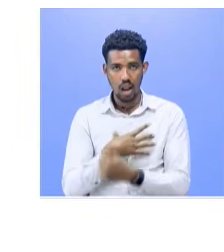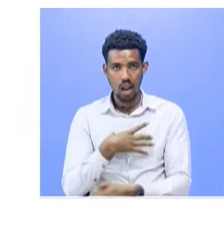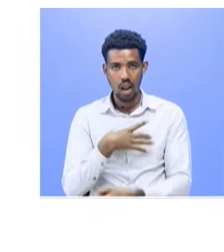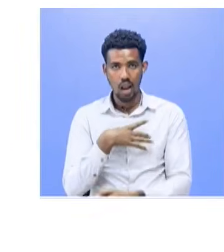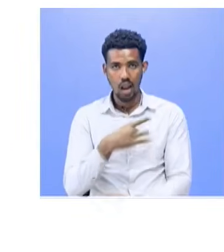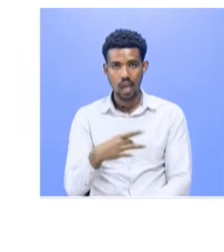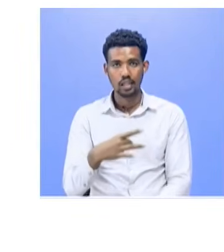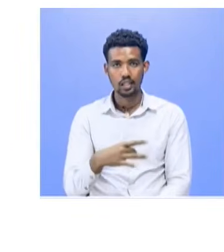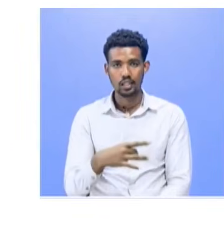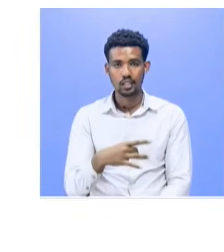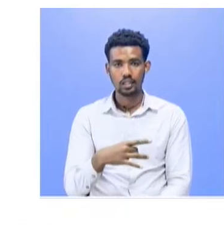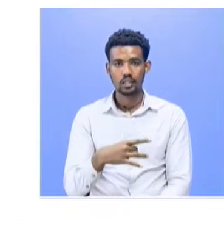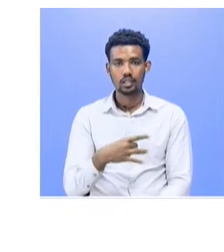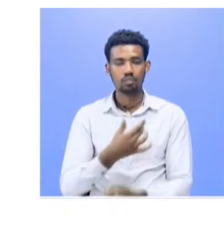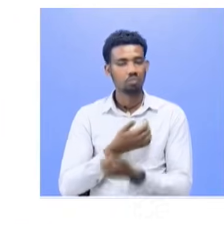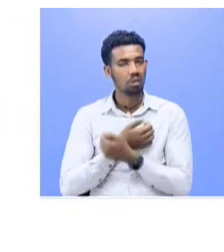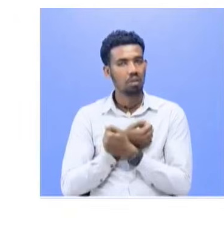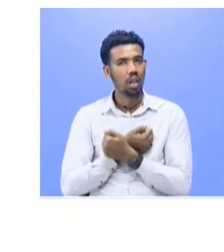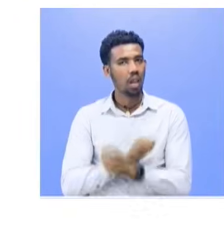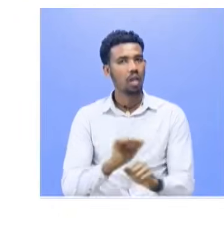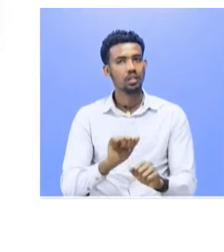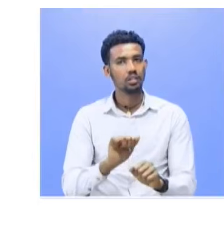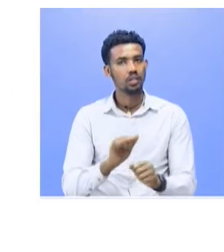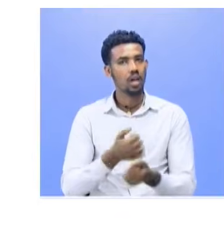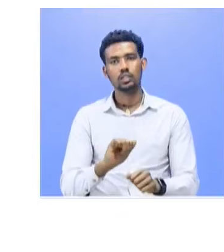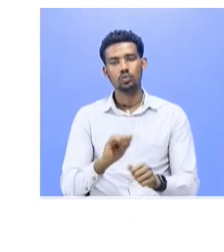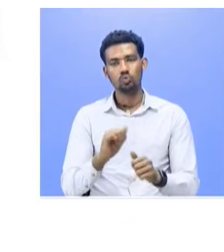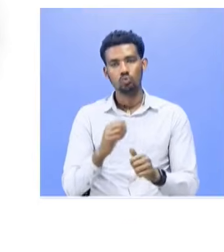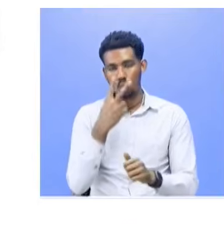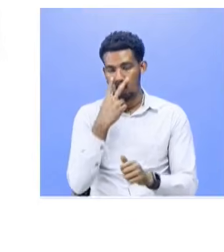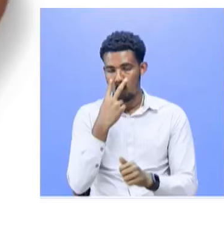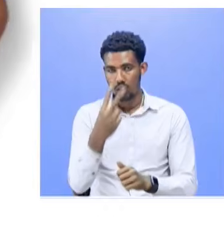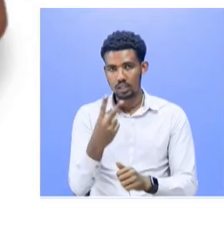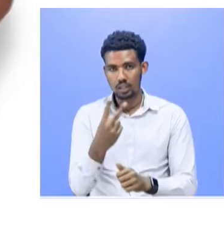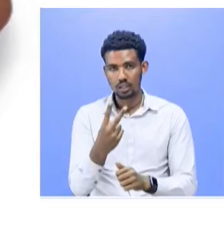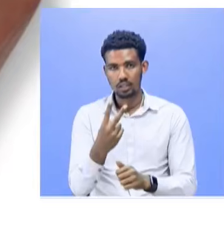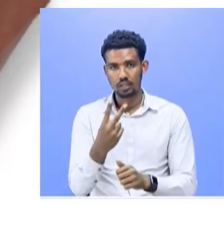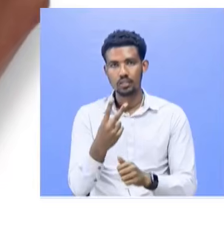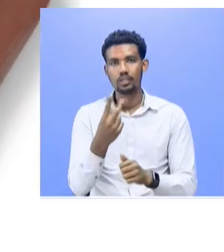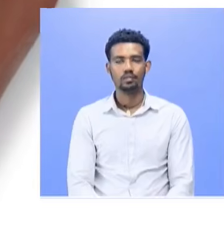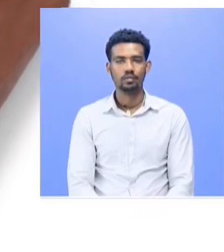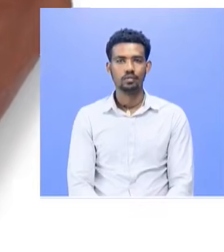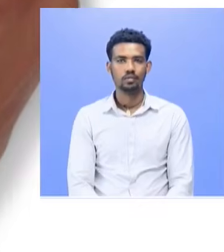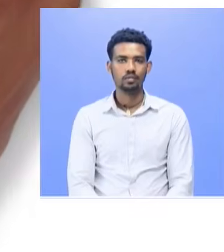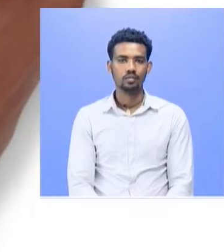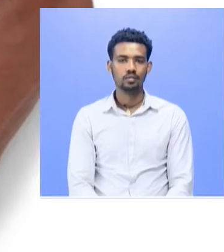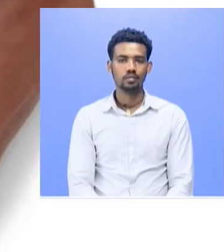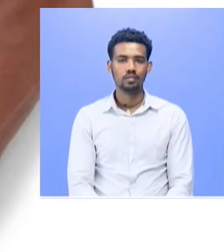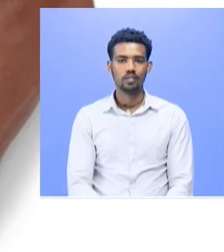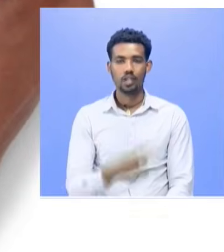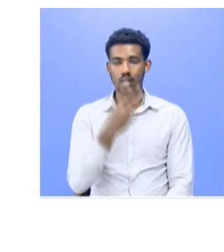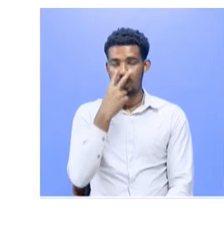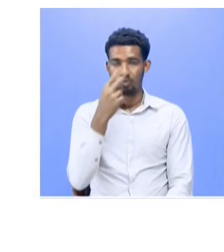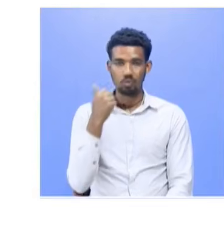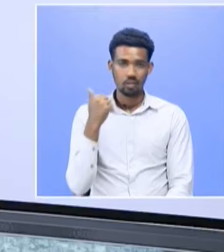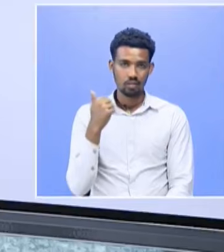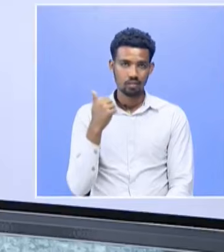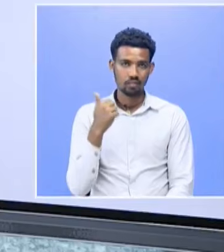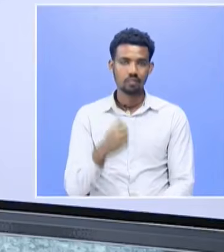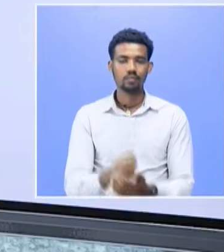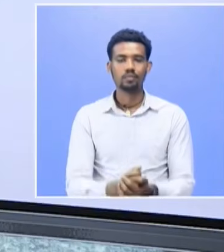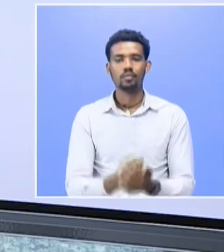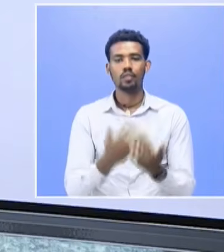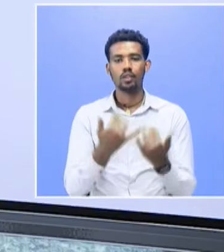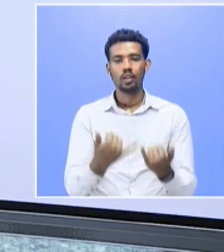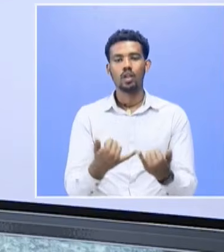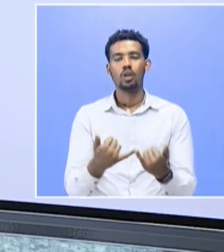let us use the previous example. I do not like watching TV. Look here. Note